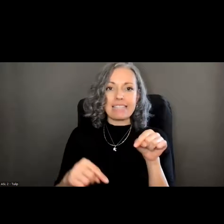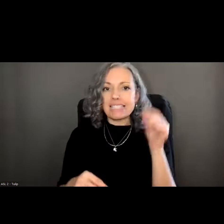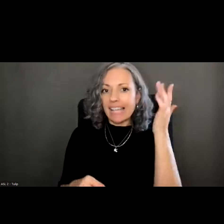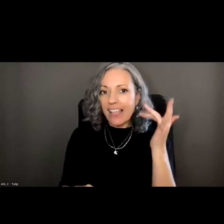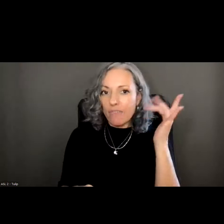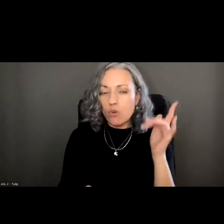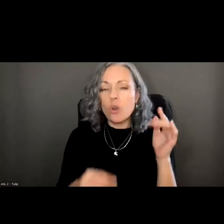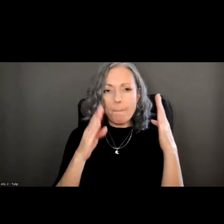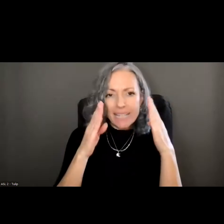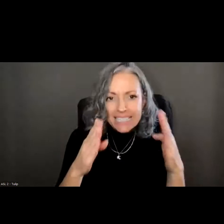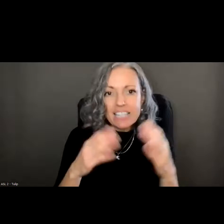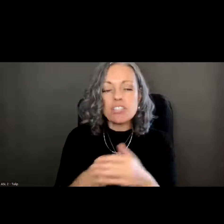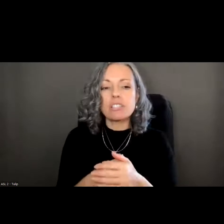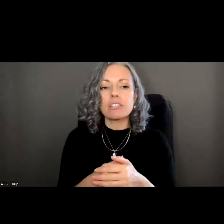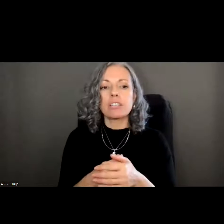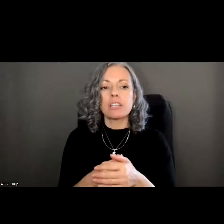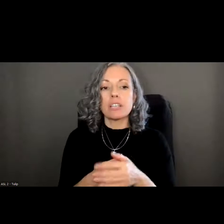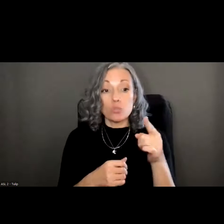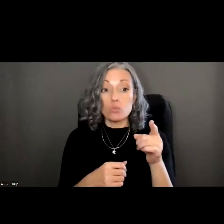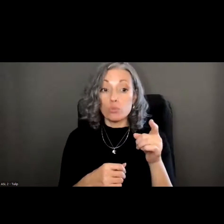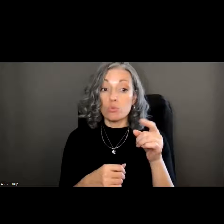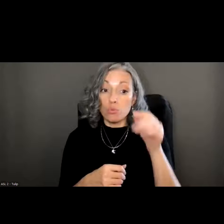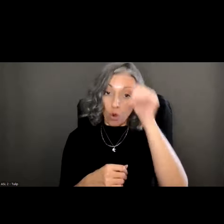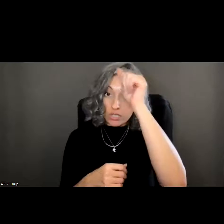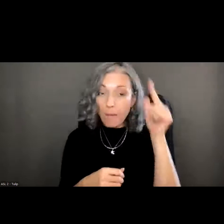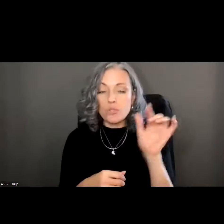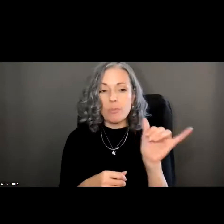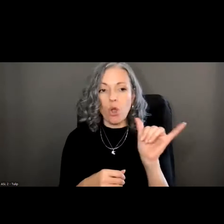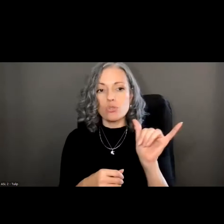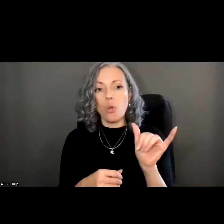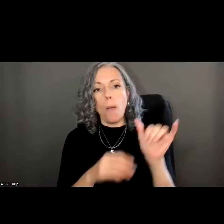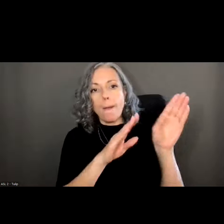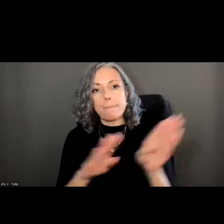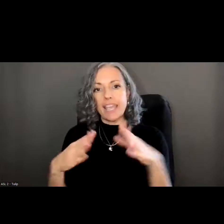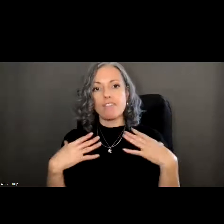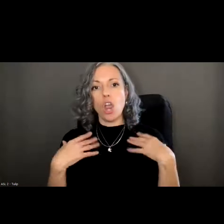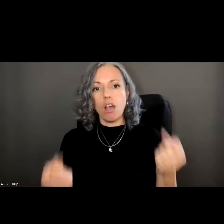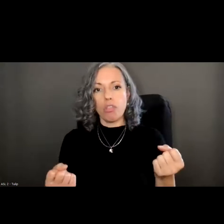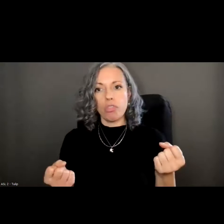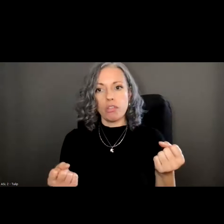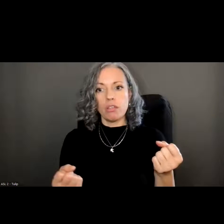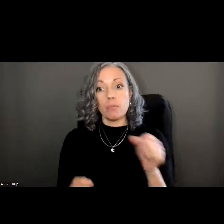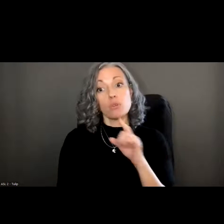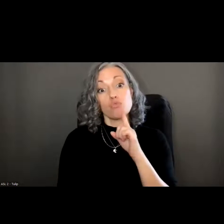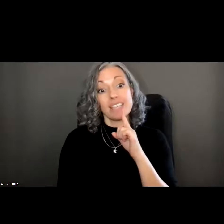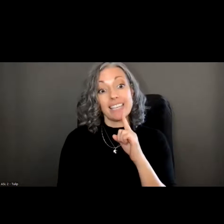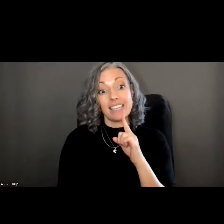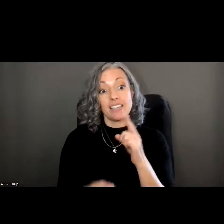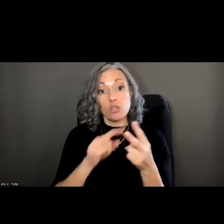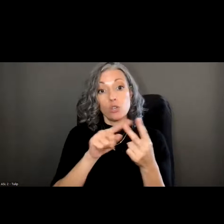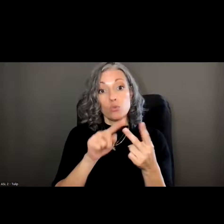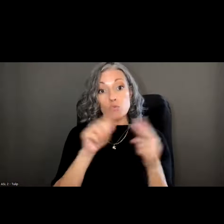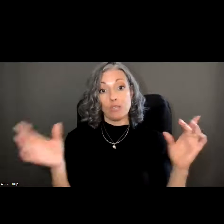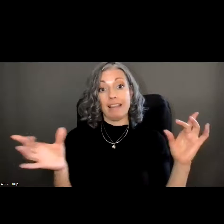only attention to dementia, but also to behavioral health, because indeed these two are very